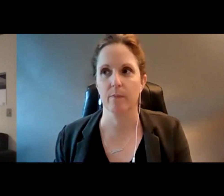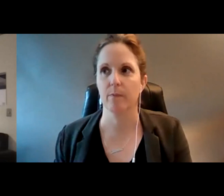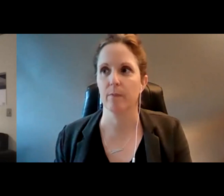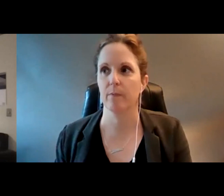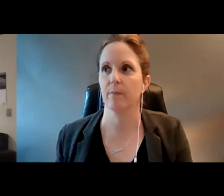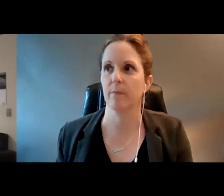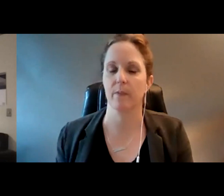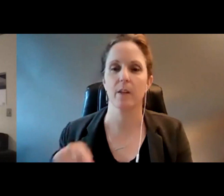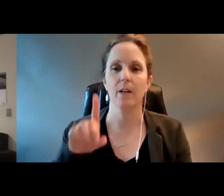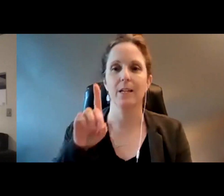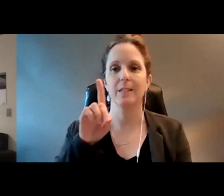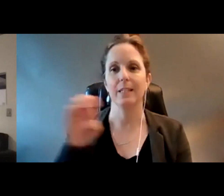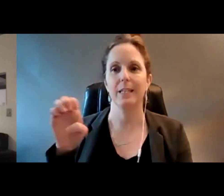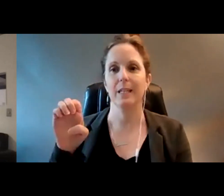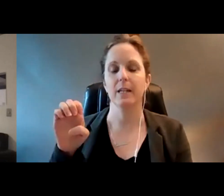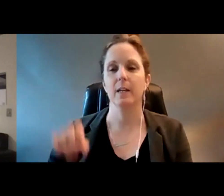clear.